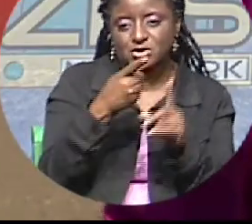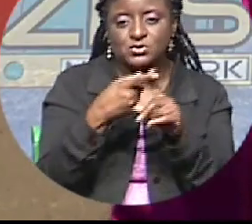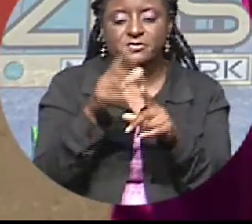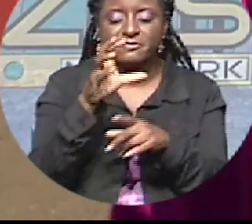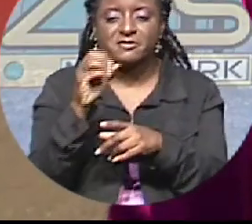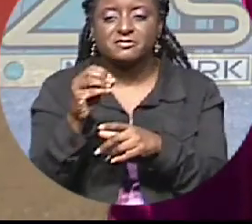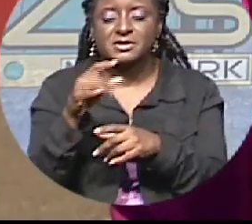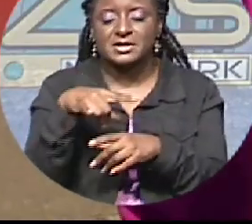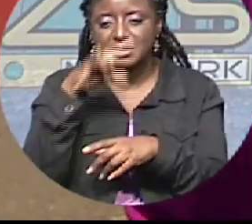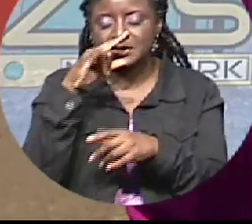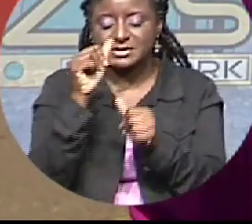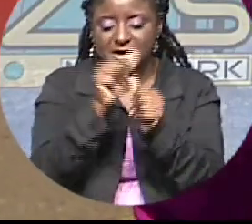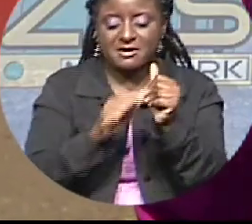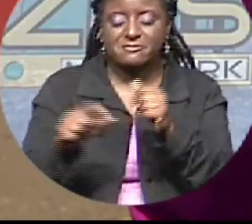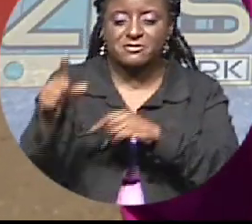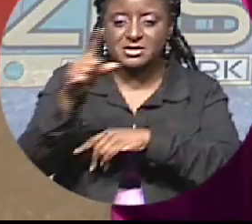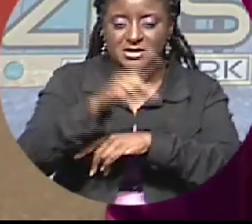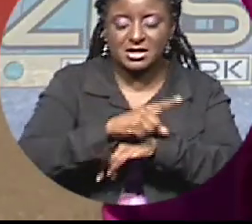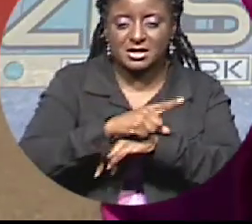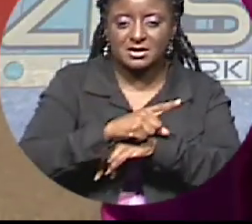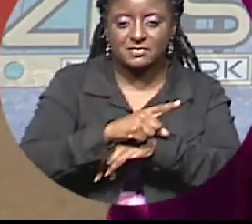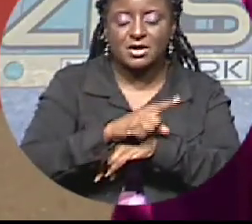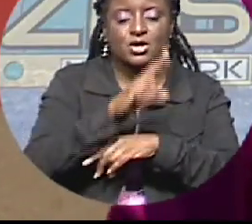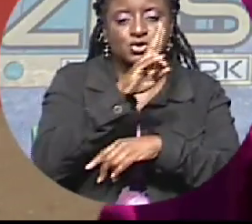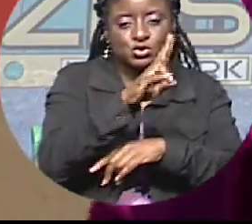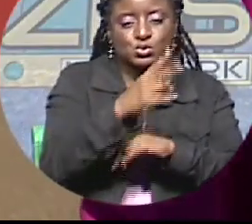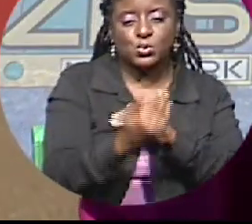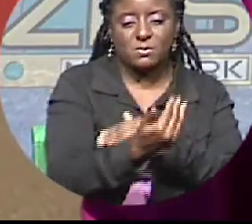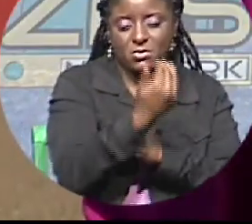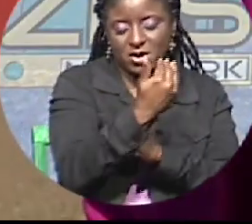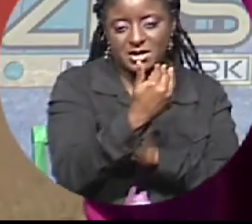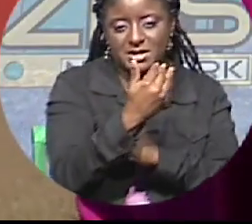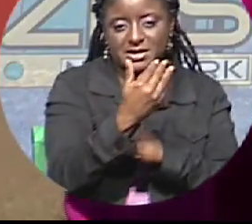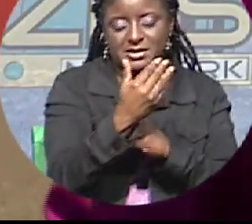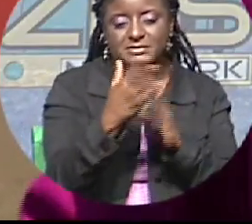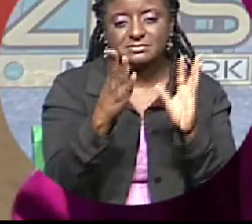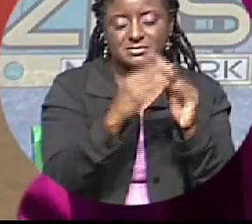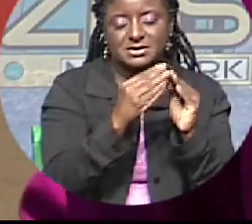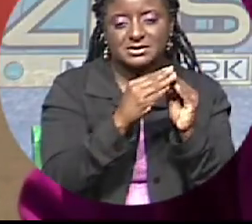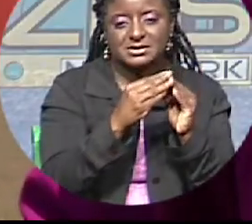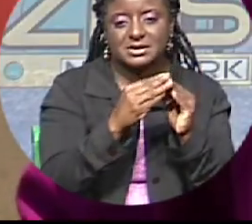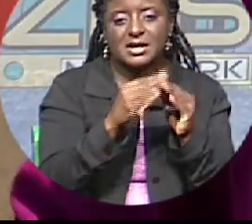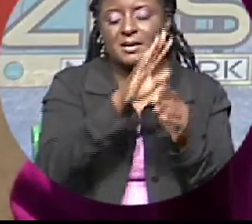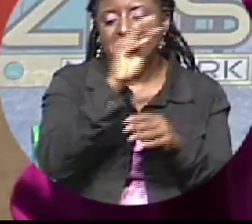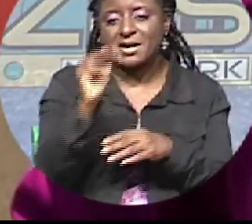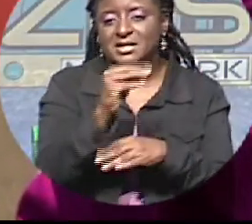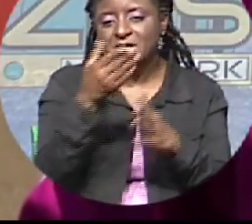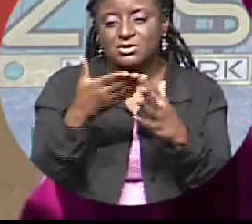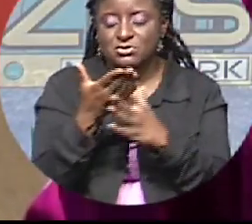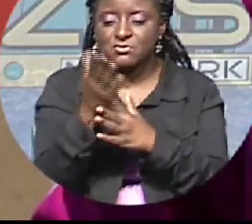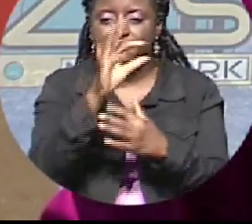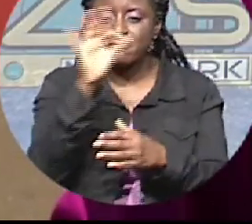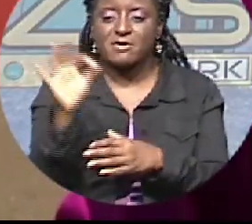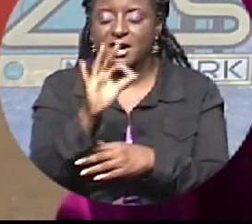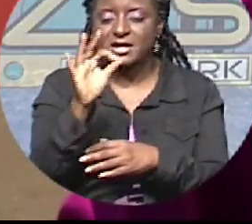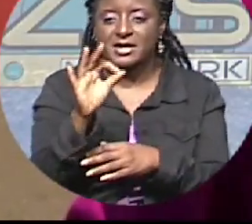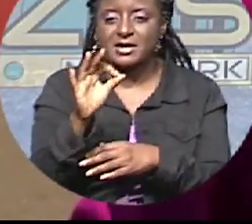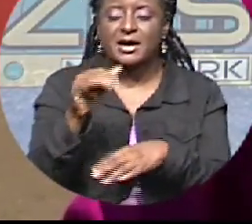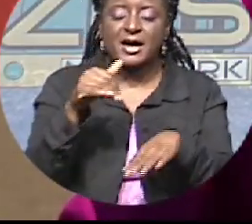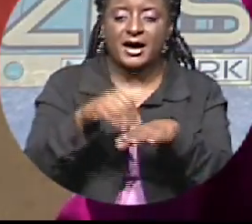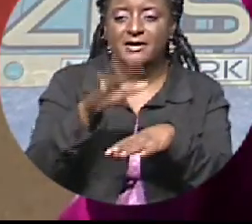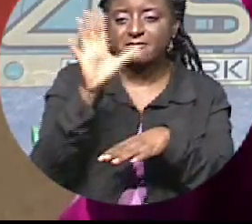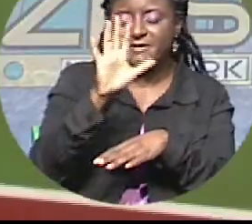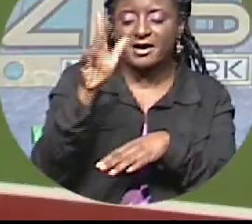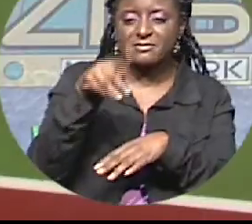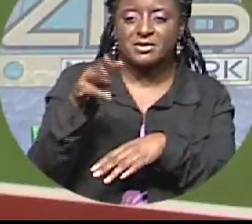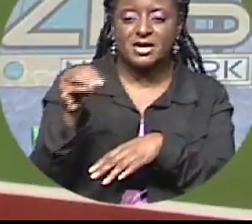have 2 morning sessions on Tuesday and Thursday mornings, and then Monday through Friday we have sessions at 5 o'clock from 5 to 7:30, and then on Saturday we're in the pool